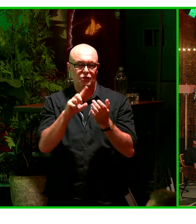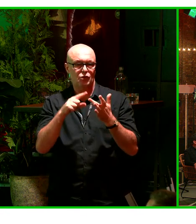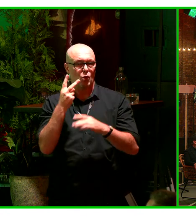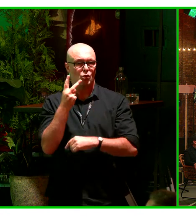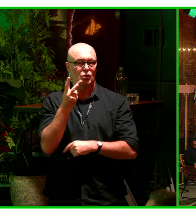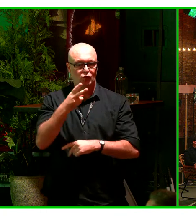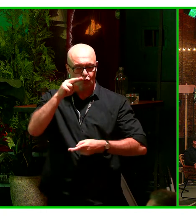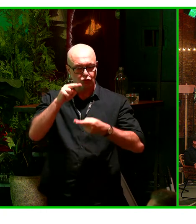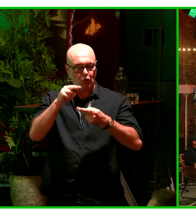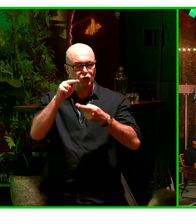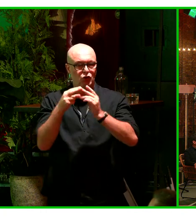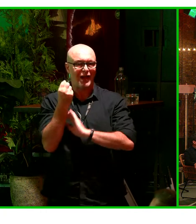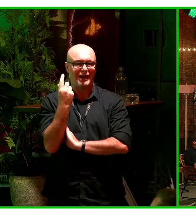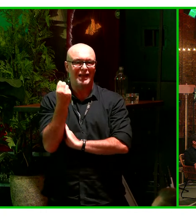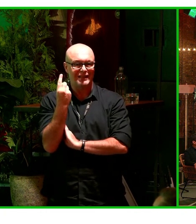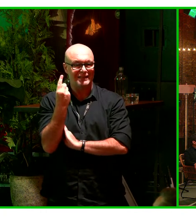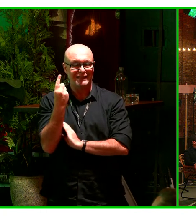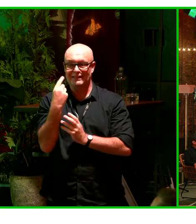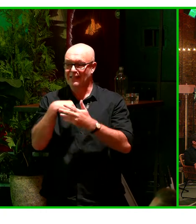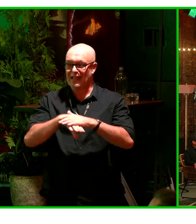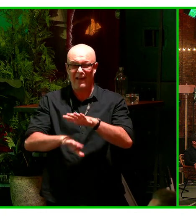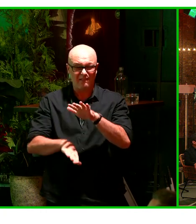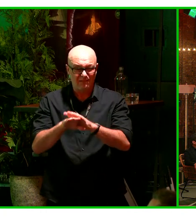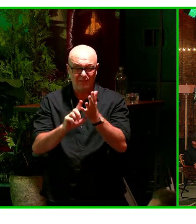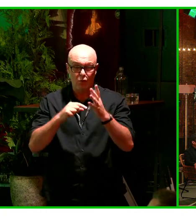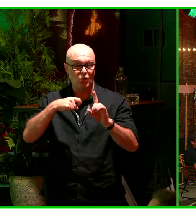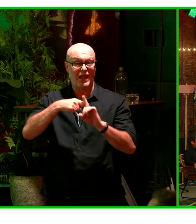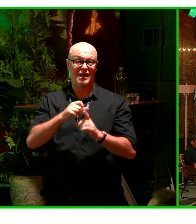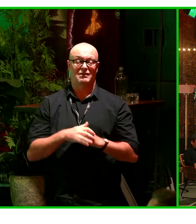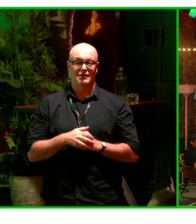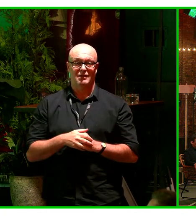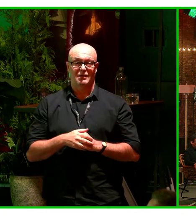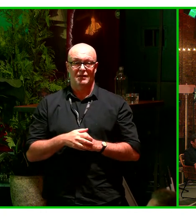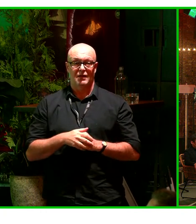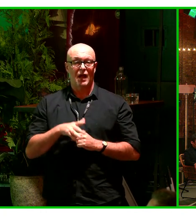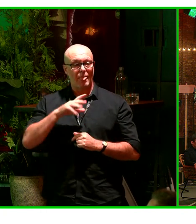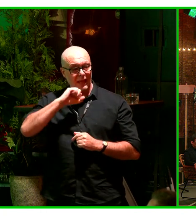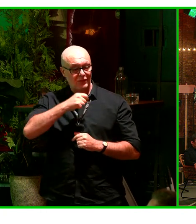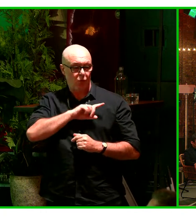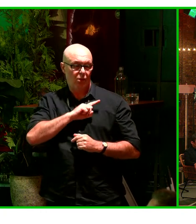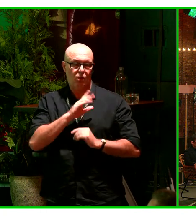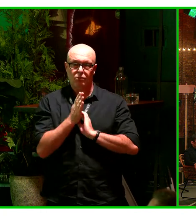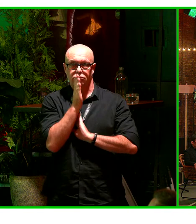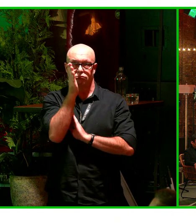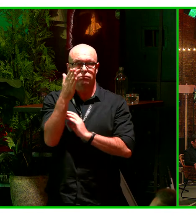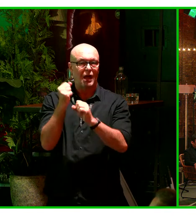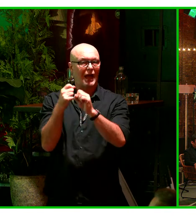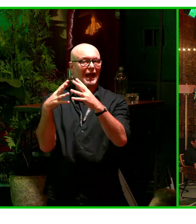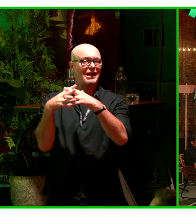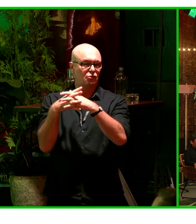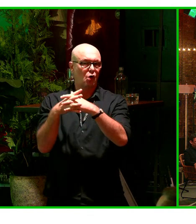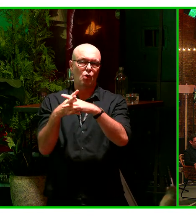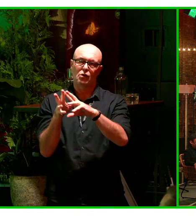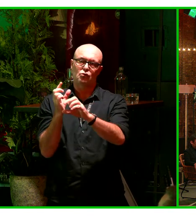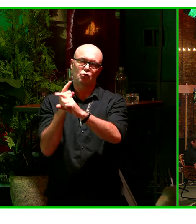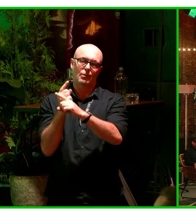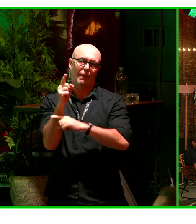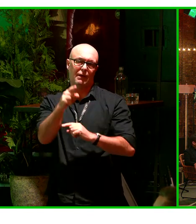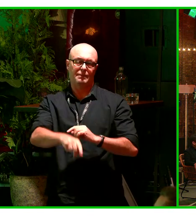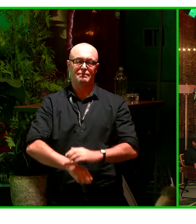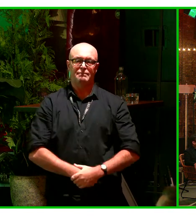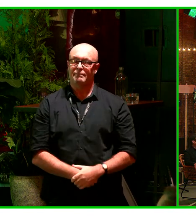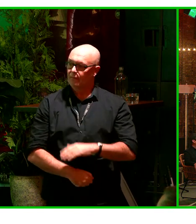reduction initiatives in the whole of the UK, and that's what we'll be going to Glasgow on a train to do. Thanks,